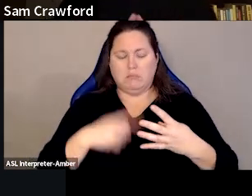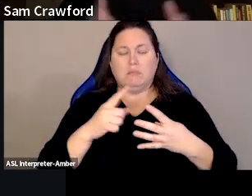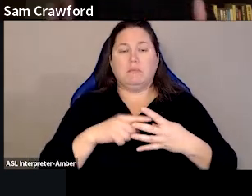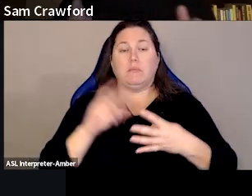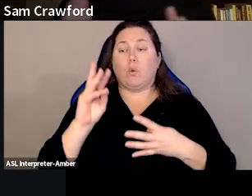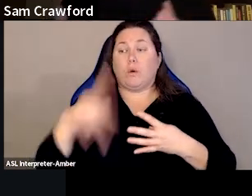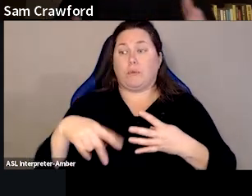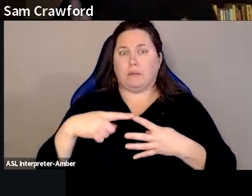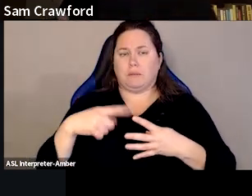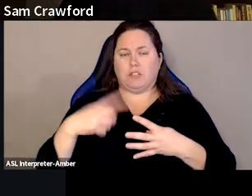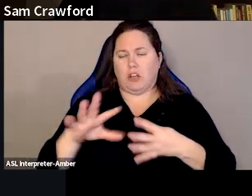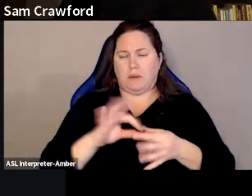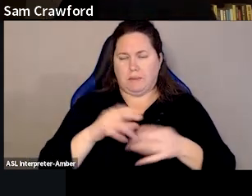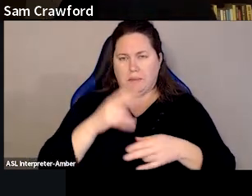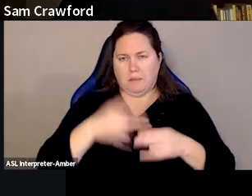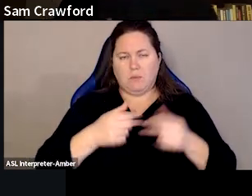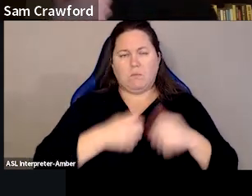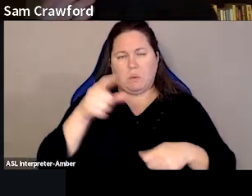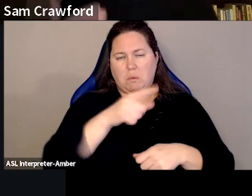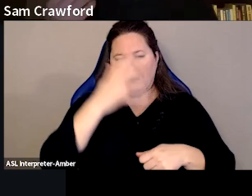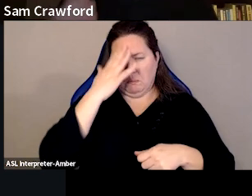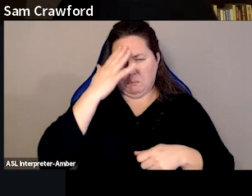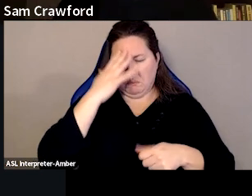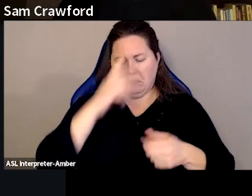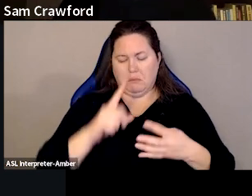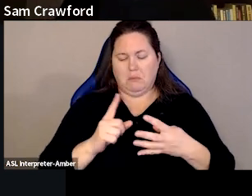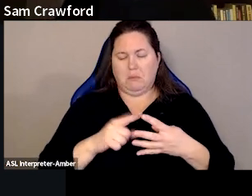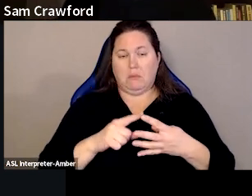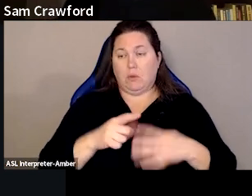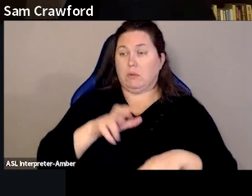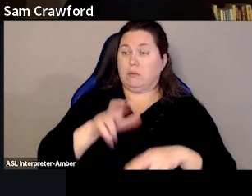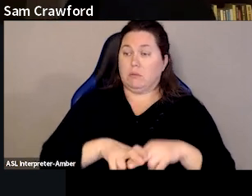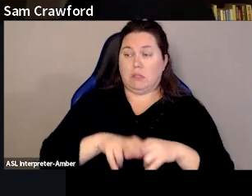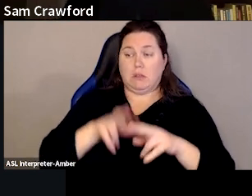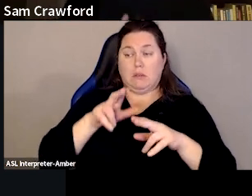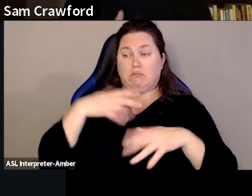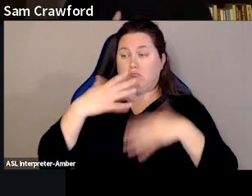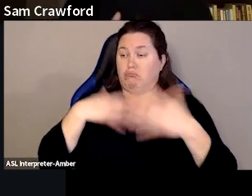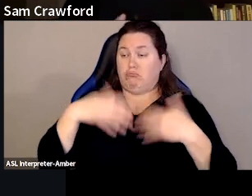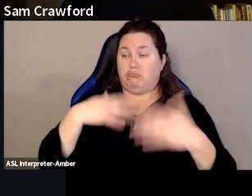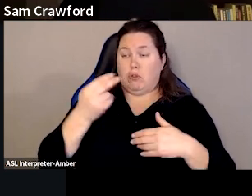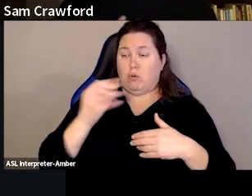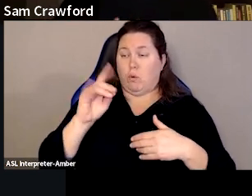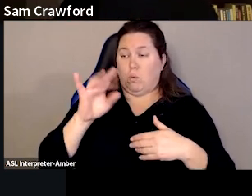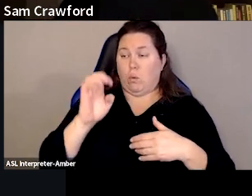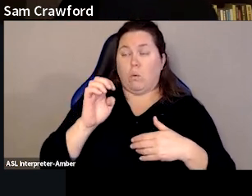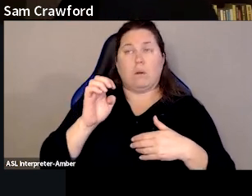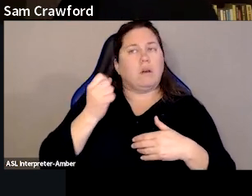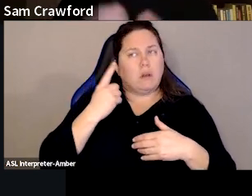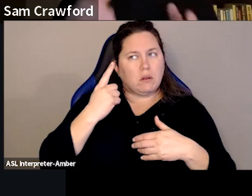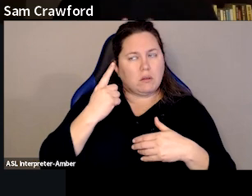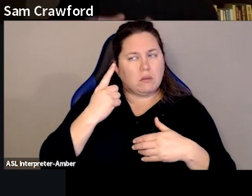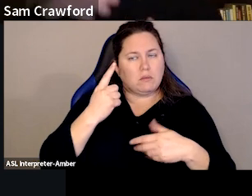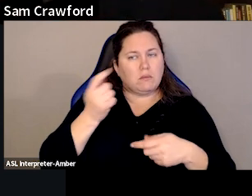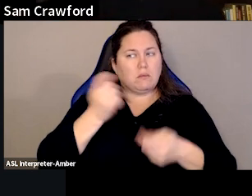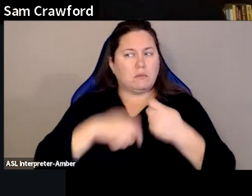WordPress. Most of us are going to be familiar with this, and you can certainly use it as a no-code platform. That said, if you want to use it as